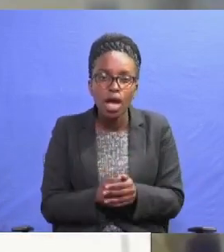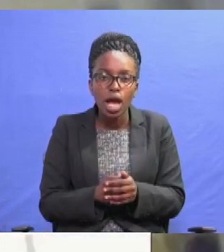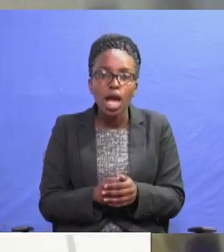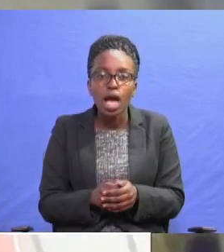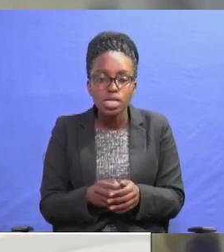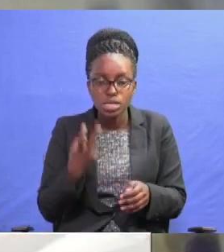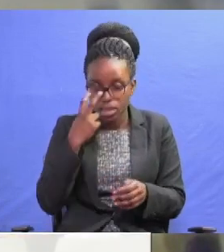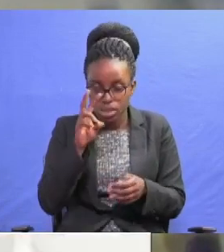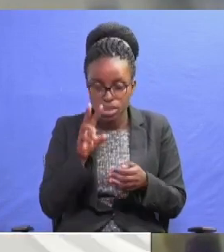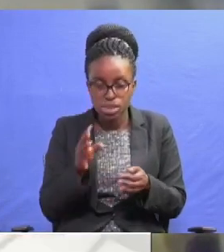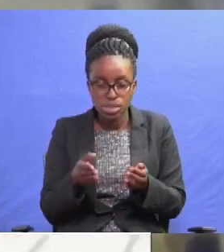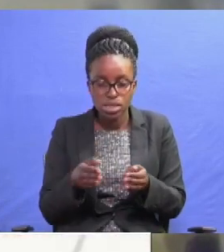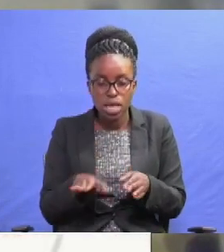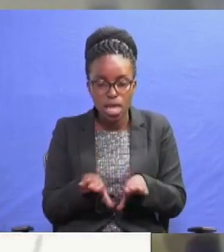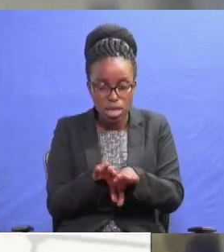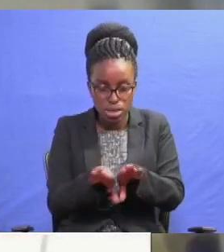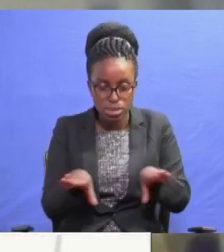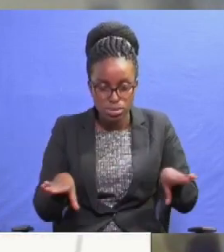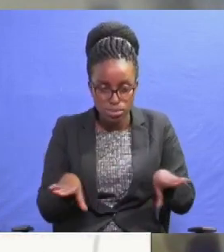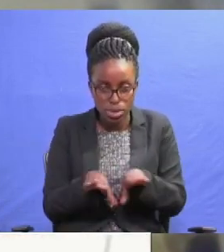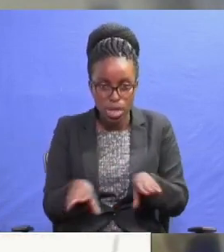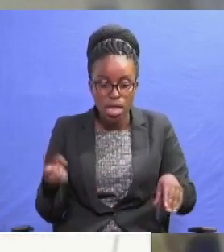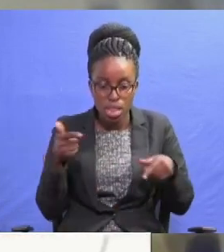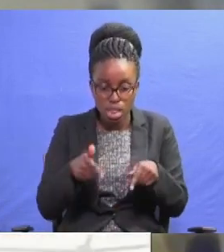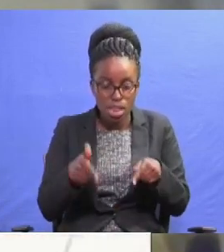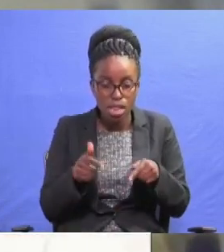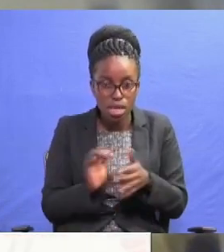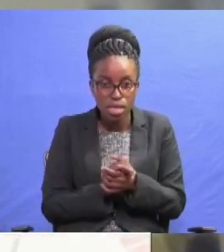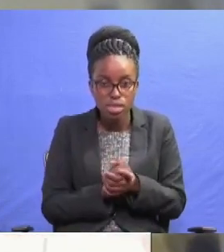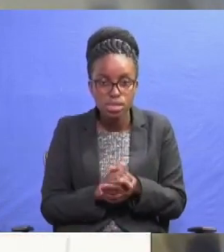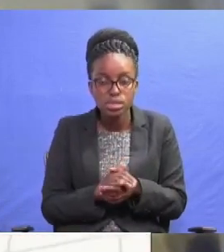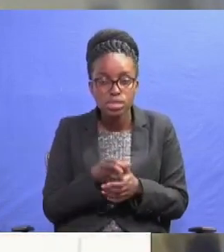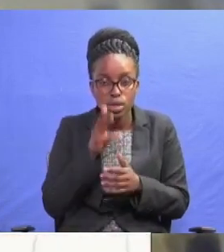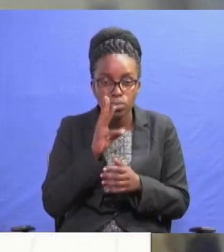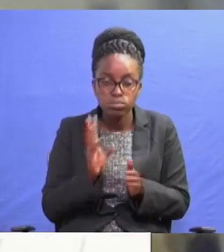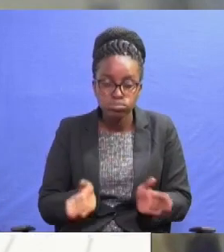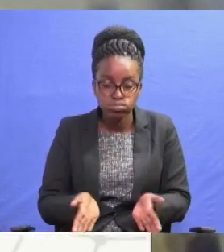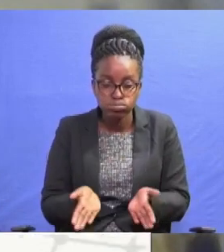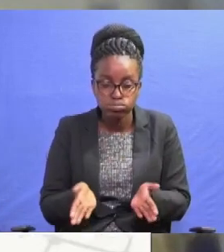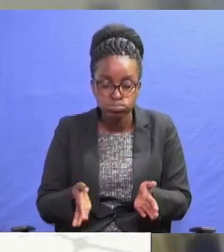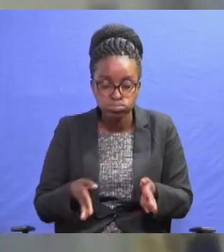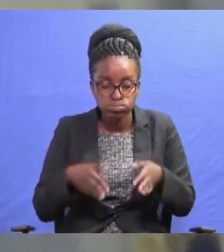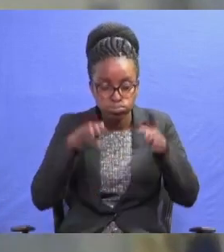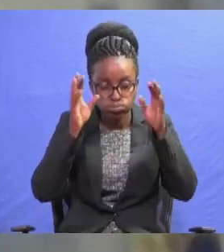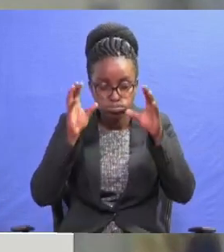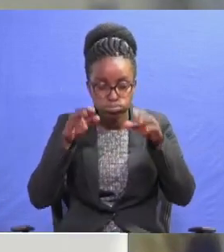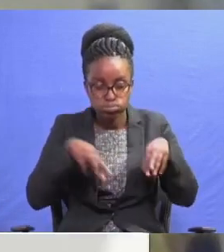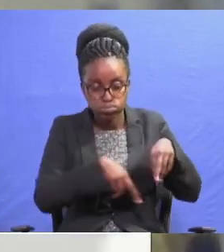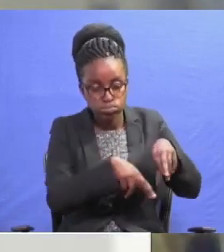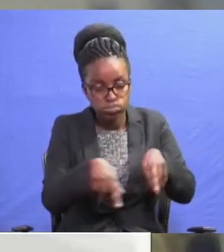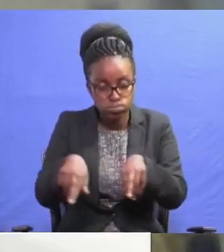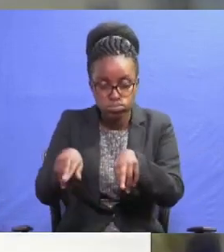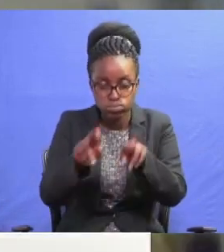its space, which normally we refer to as the riparian area of that river. Okay. So what happened in Maimayo is,